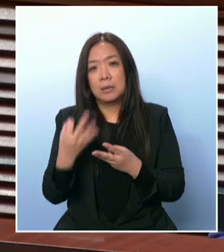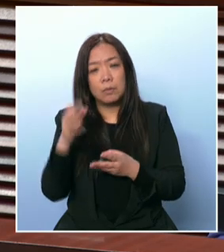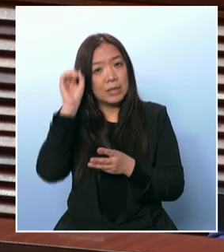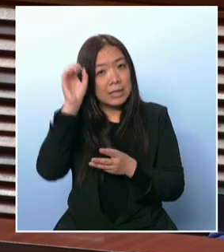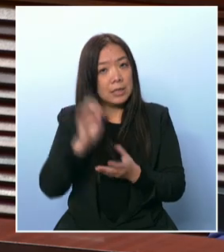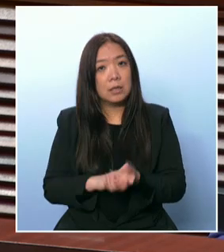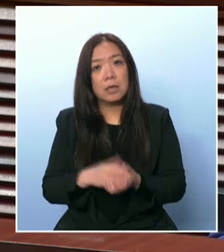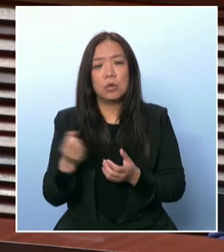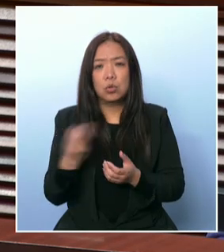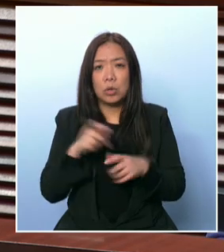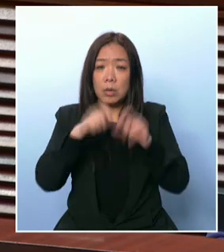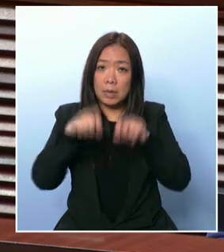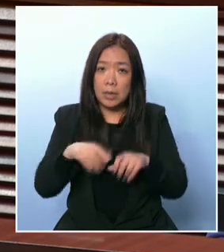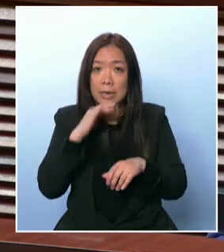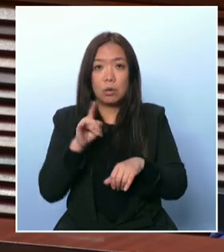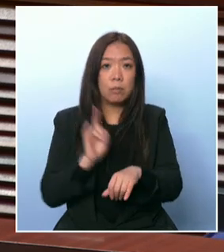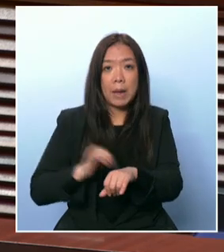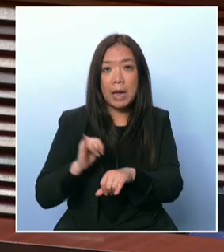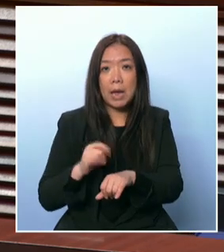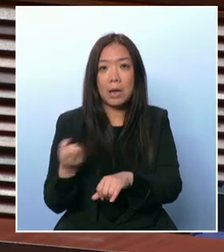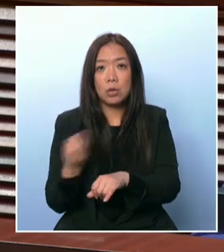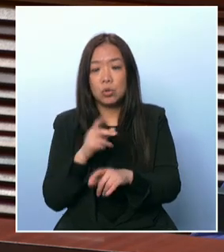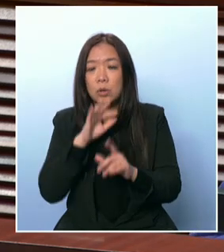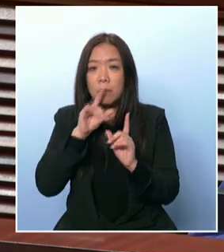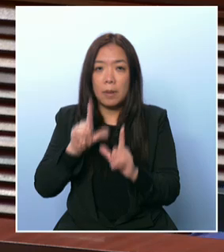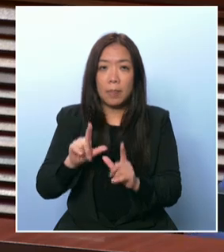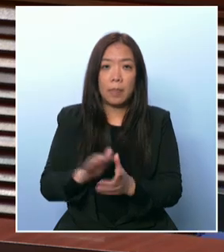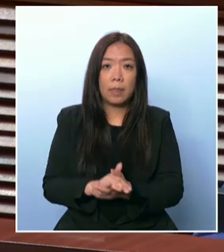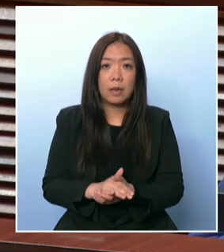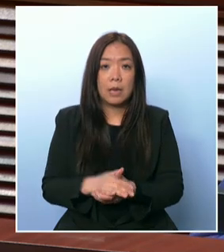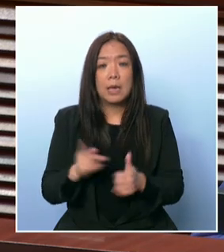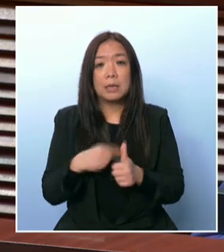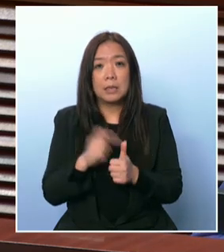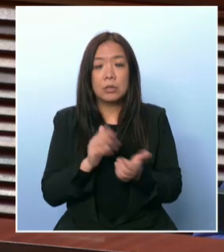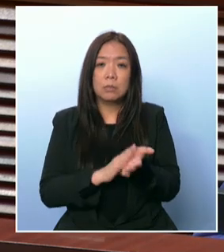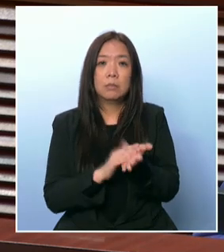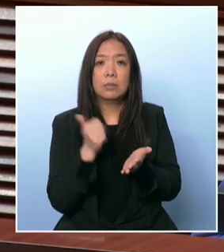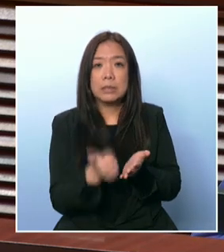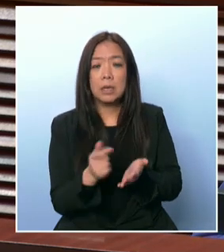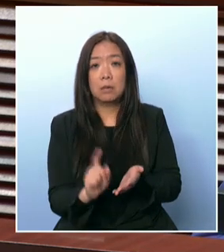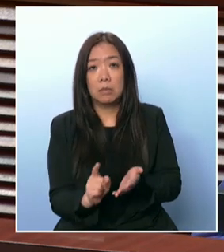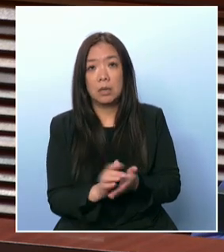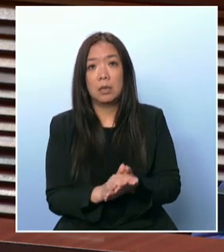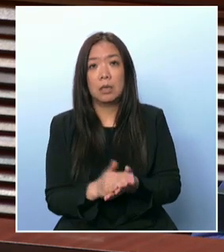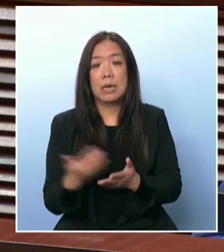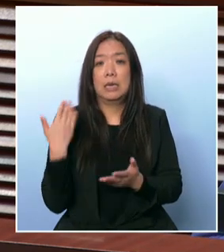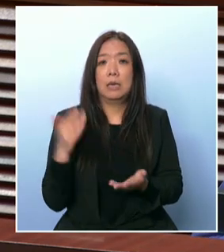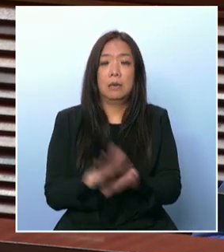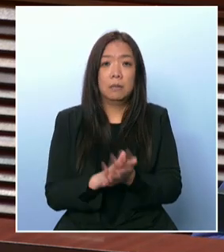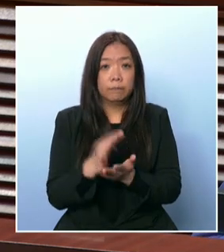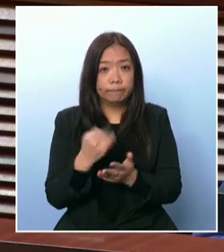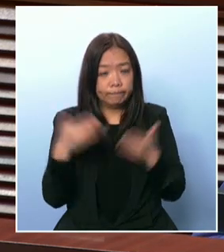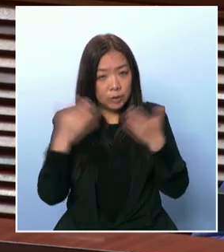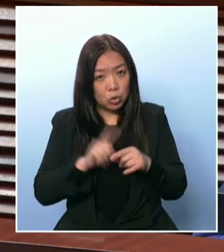would like to praise the government on several fronts, and I also have some suggestions to make. First of